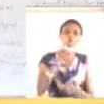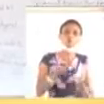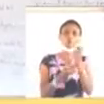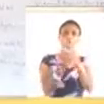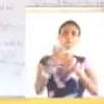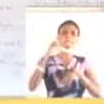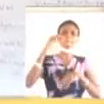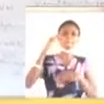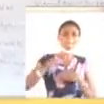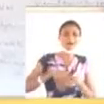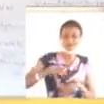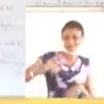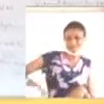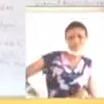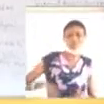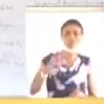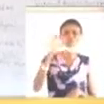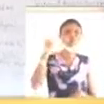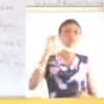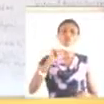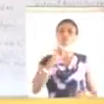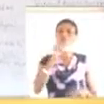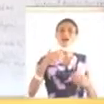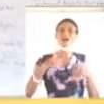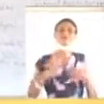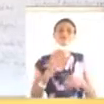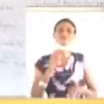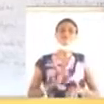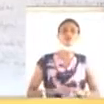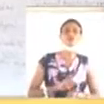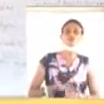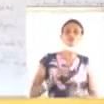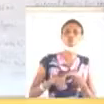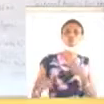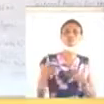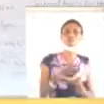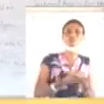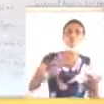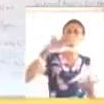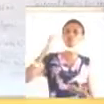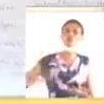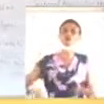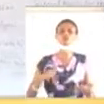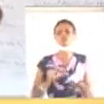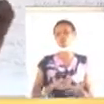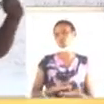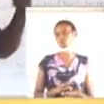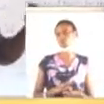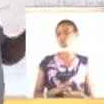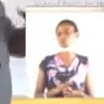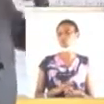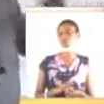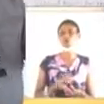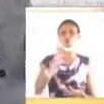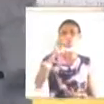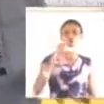are already tired. You will plan to go to work the following day. So that ought to take